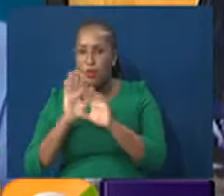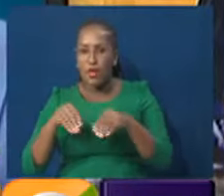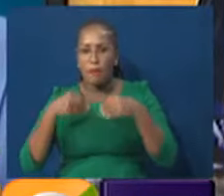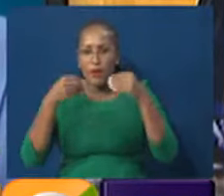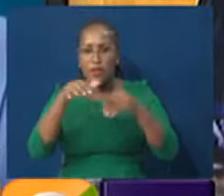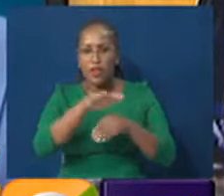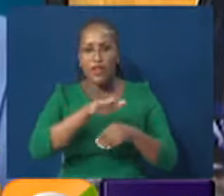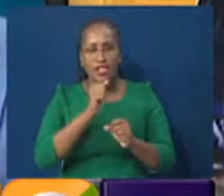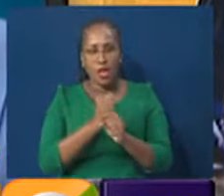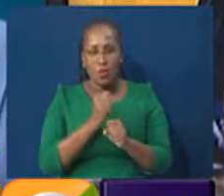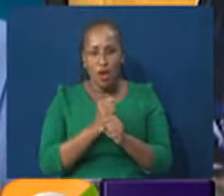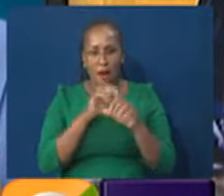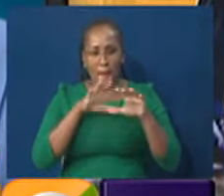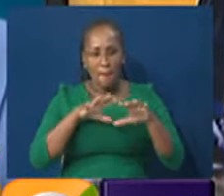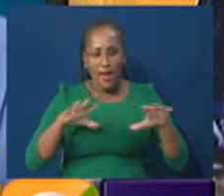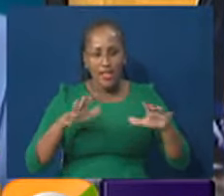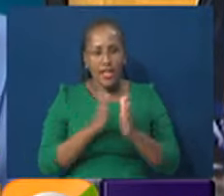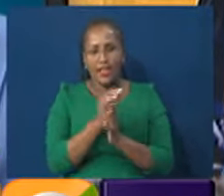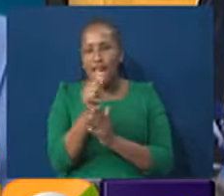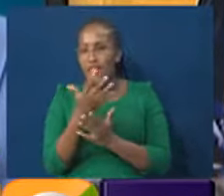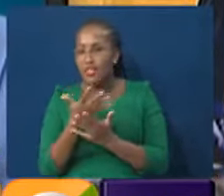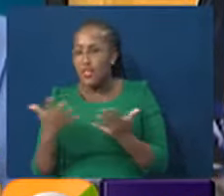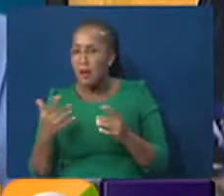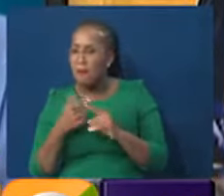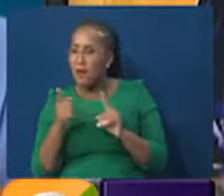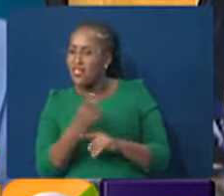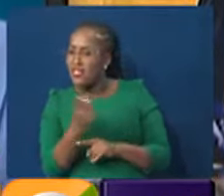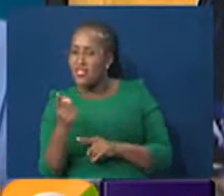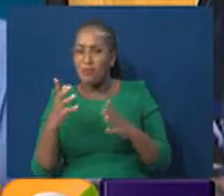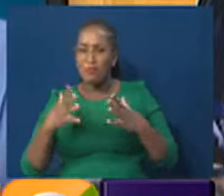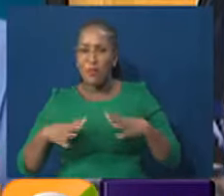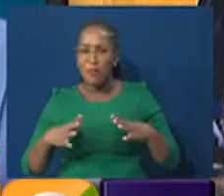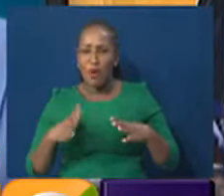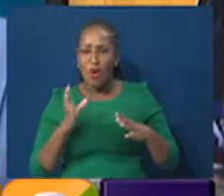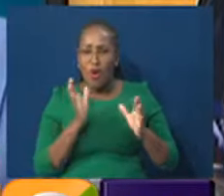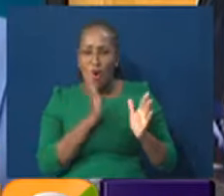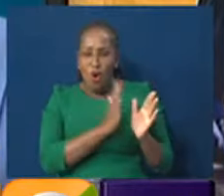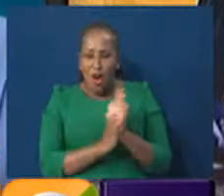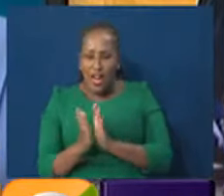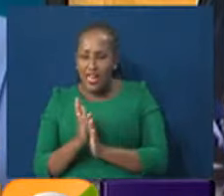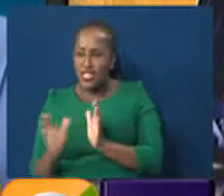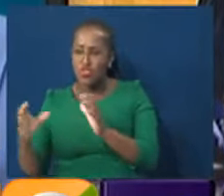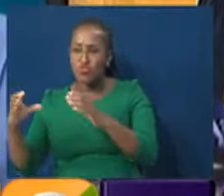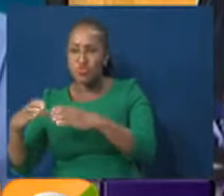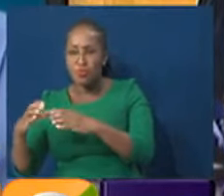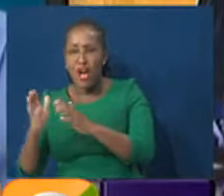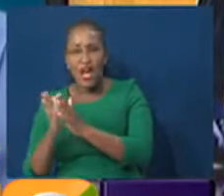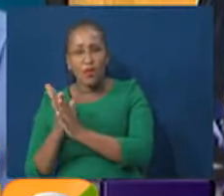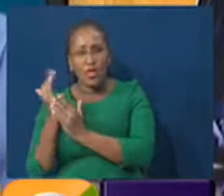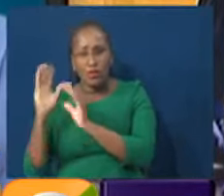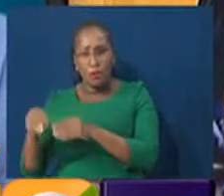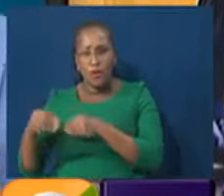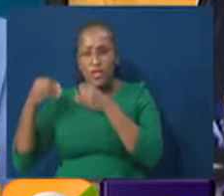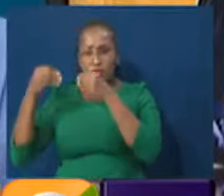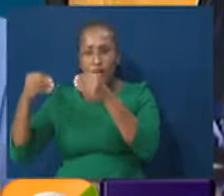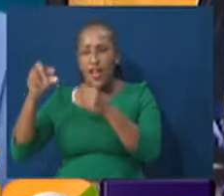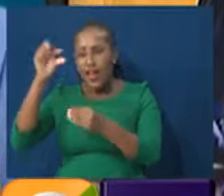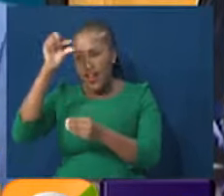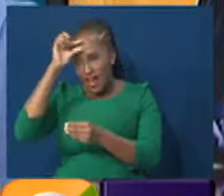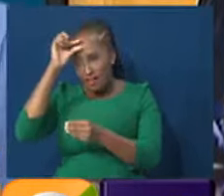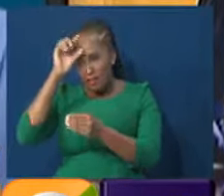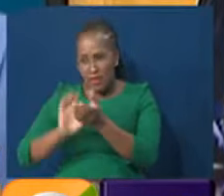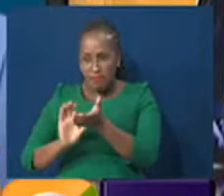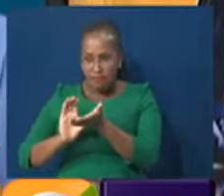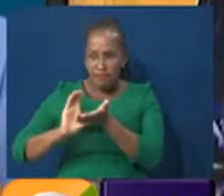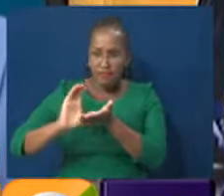operation, markets and everything else. These people are organized groups. And the organized groups, they are supposed to be given government subsidies. Where